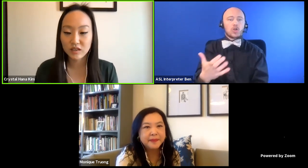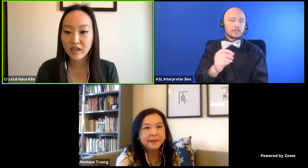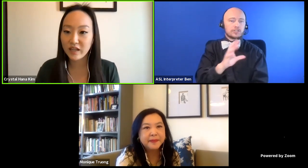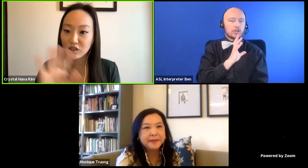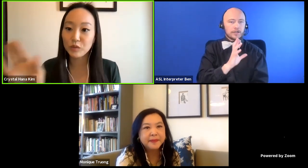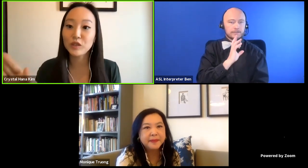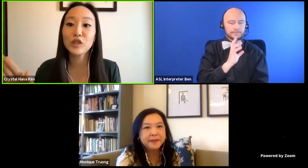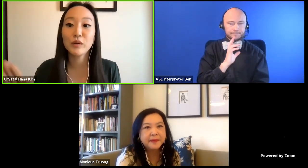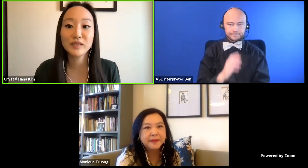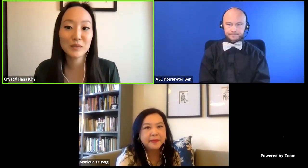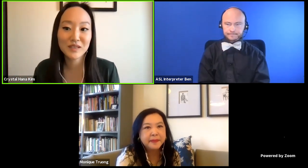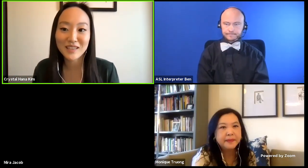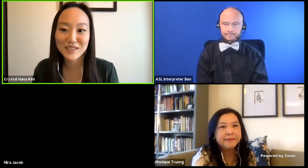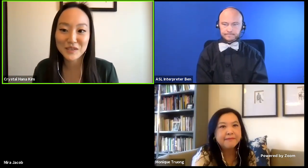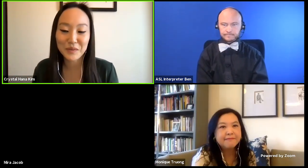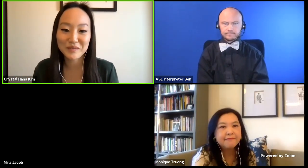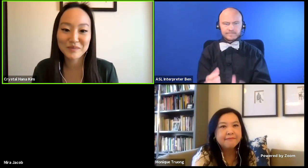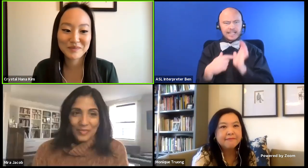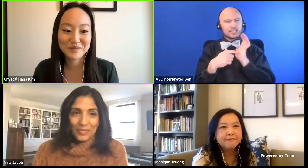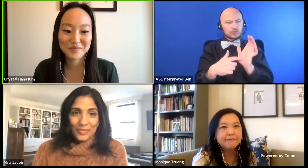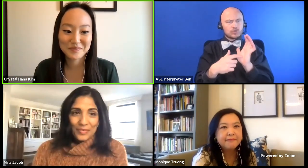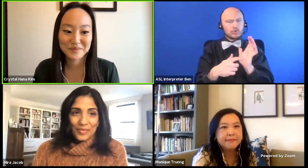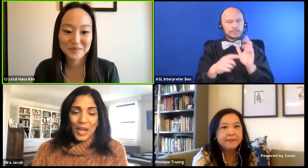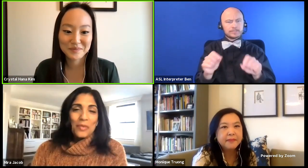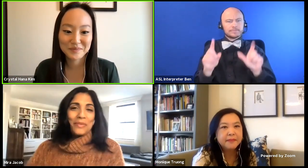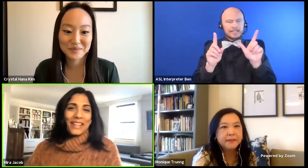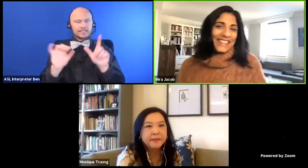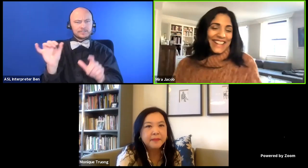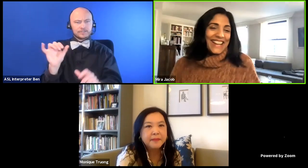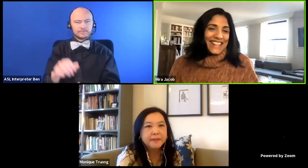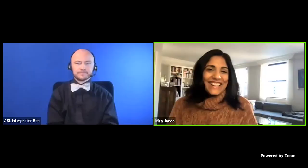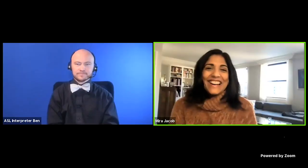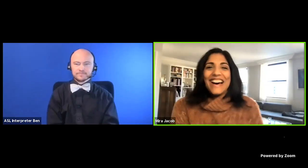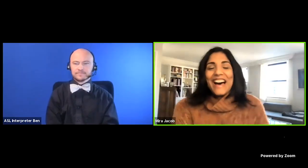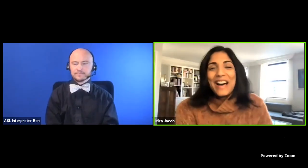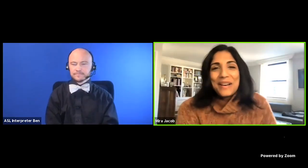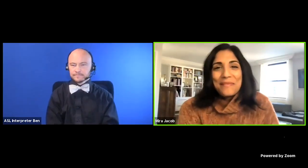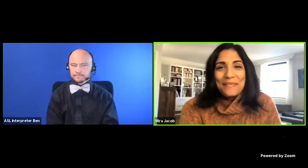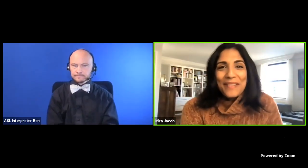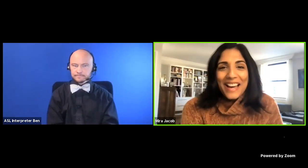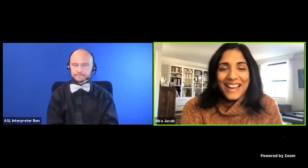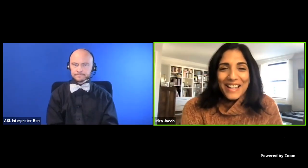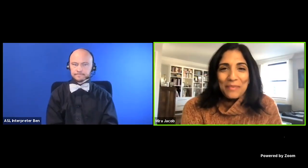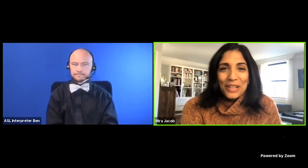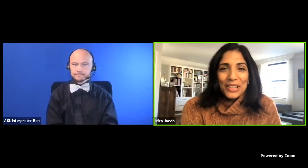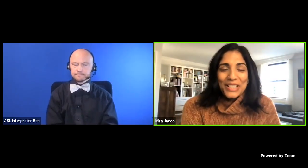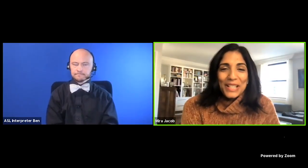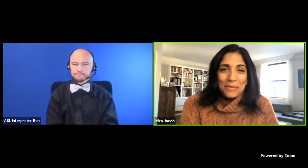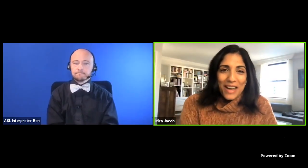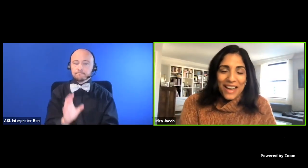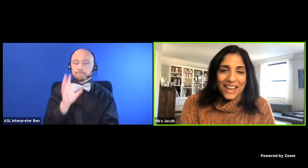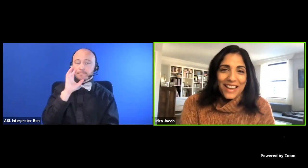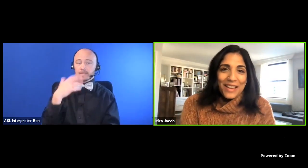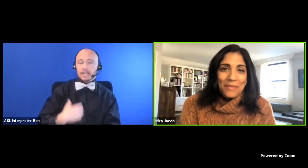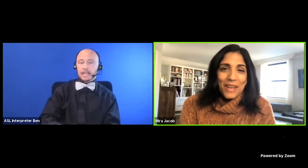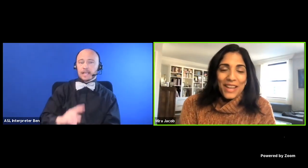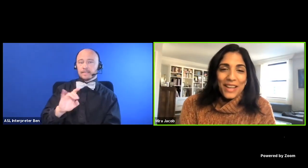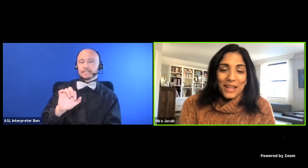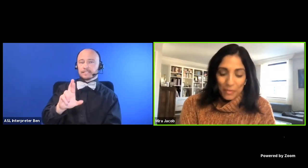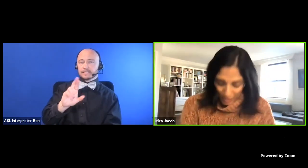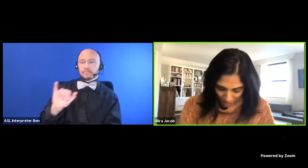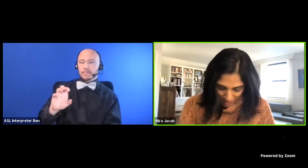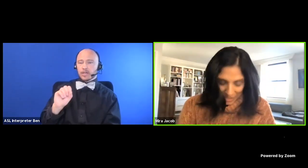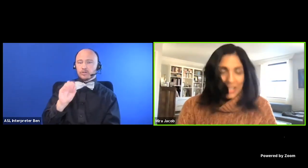conversations. And I think she'll be showing some slides as well. I will be, yeah. Hi, I'm Mira Jacob. I am